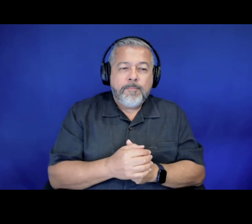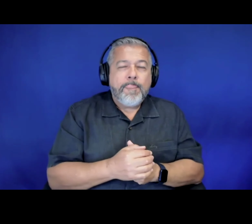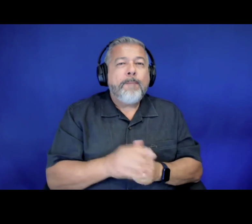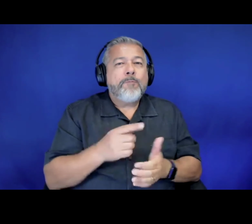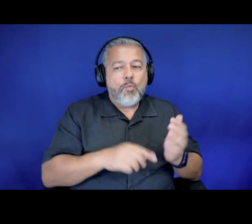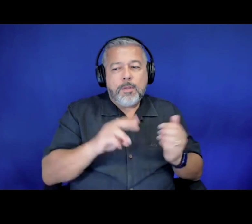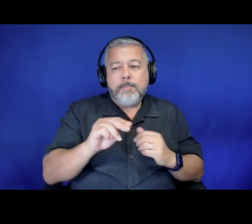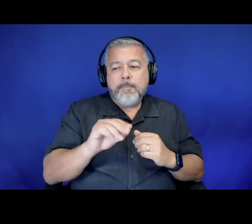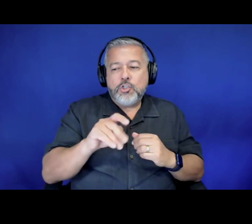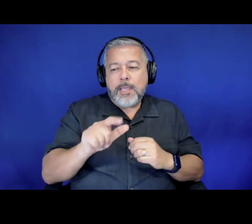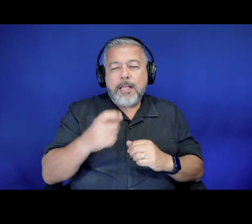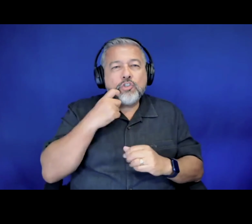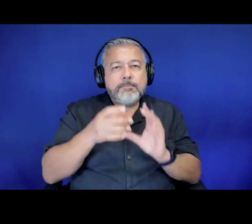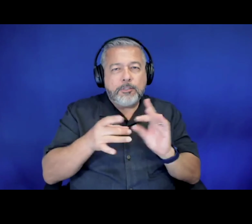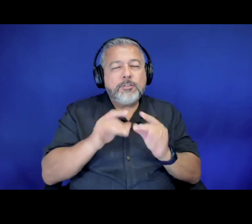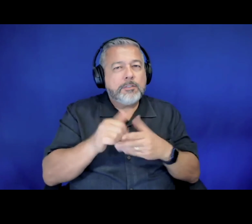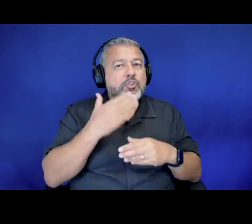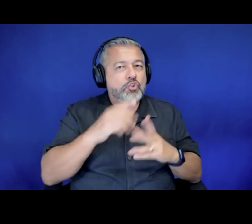mentioned.